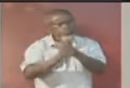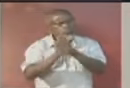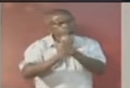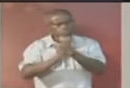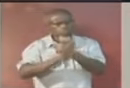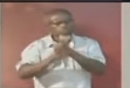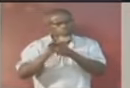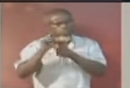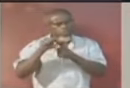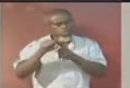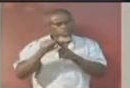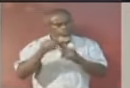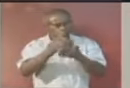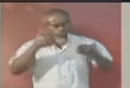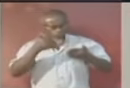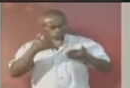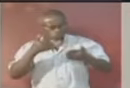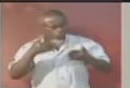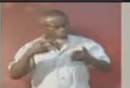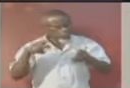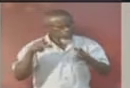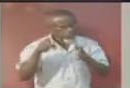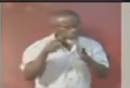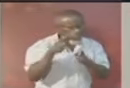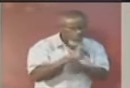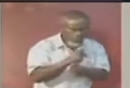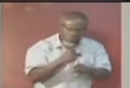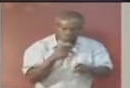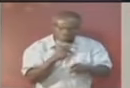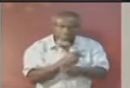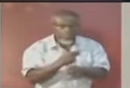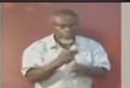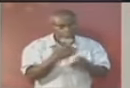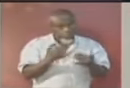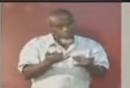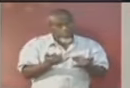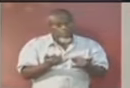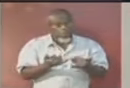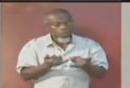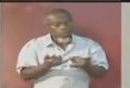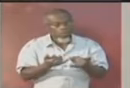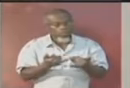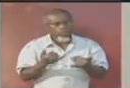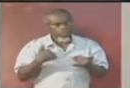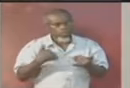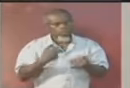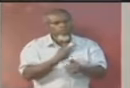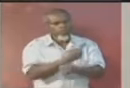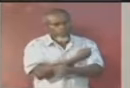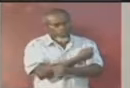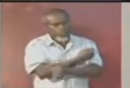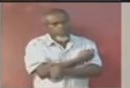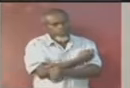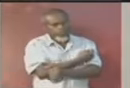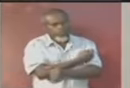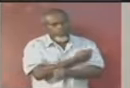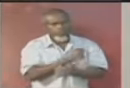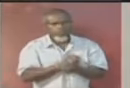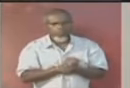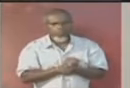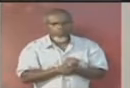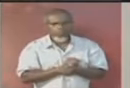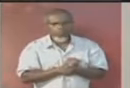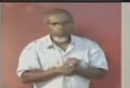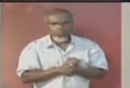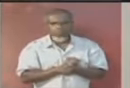killer among females in this part of the world. So that's one thing. The same messenger RNA vaccines